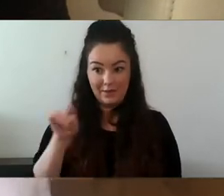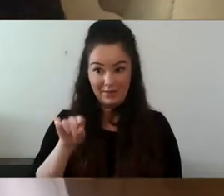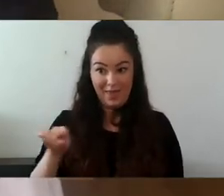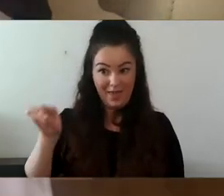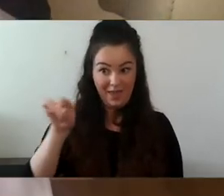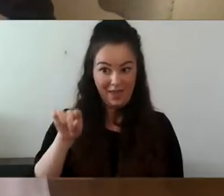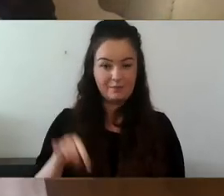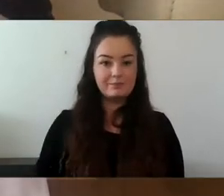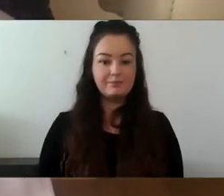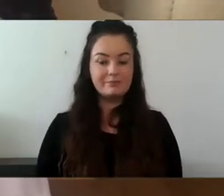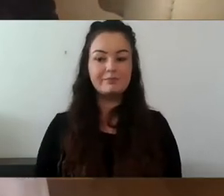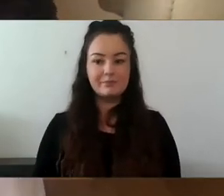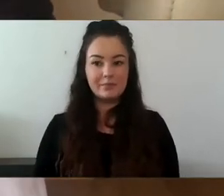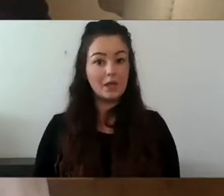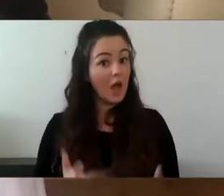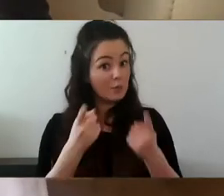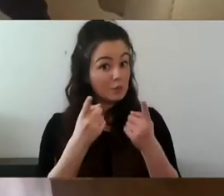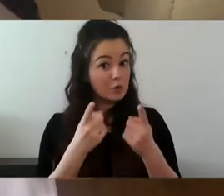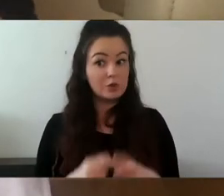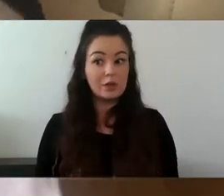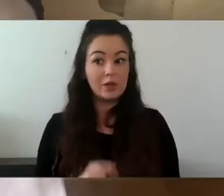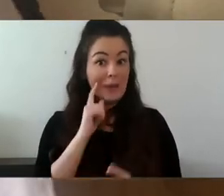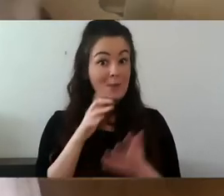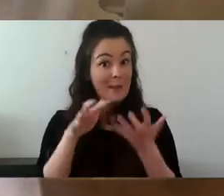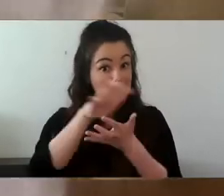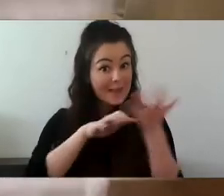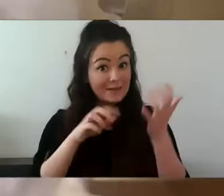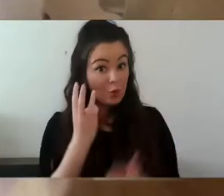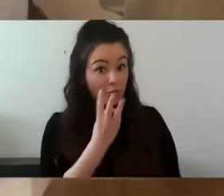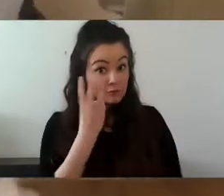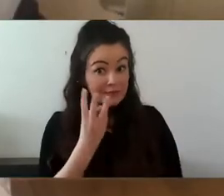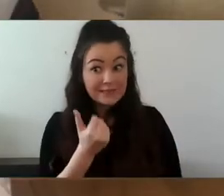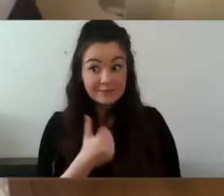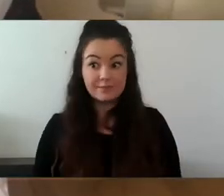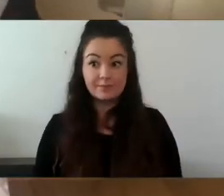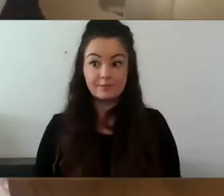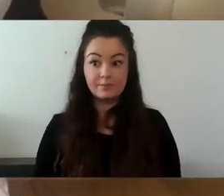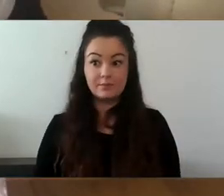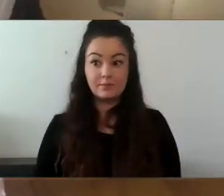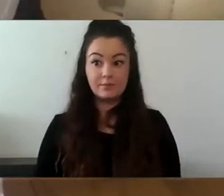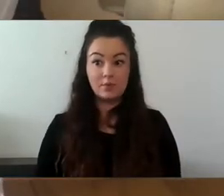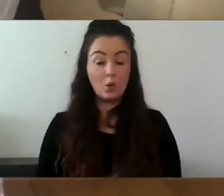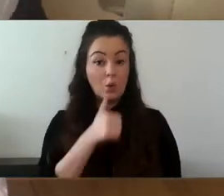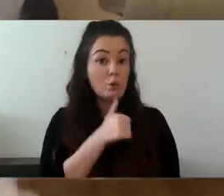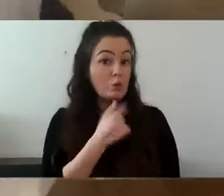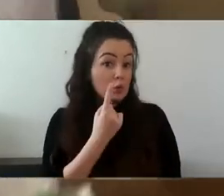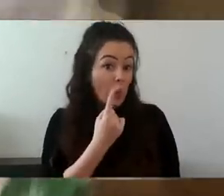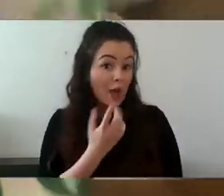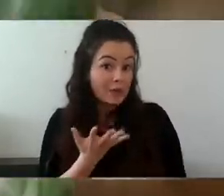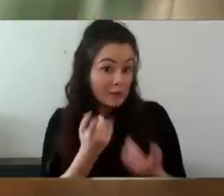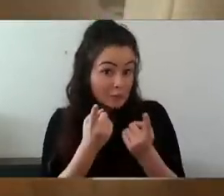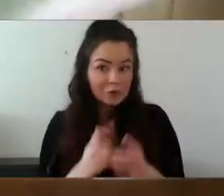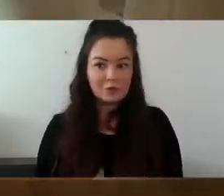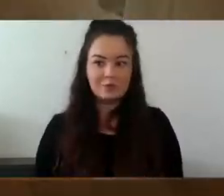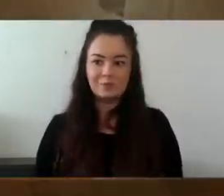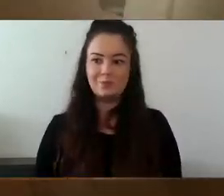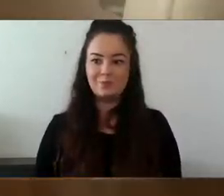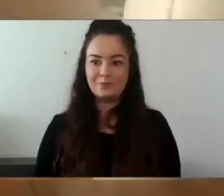Seeing where that is, just around here. So that's up to you. You might use a combination of all three, or you might just use one.